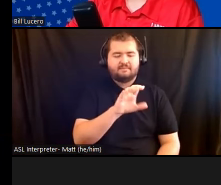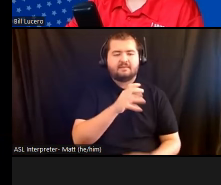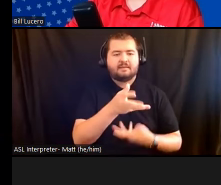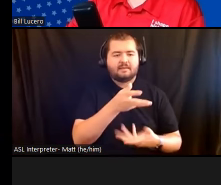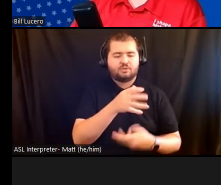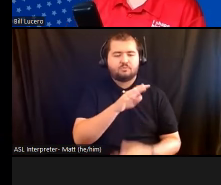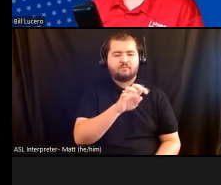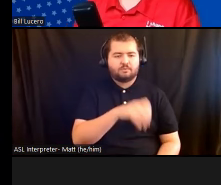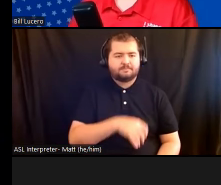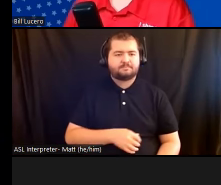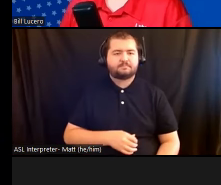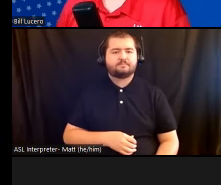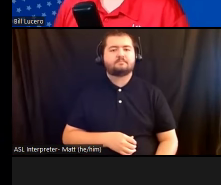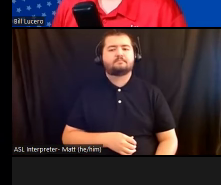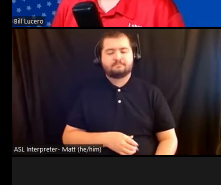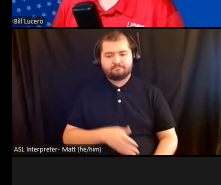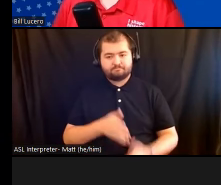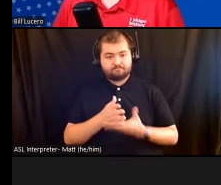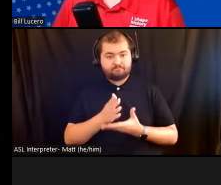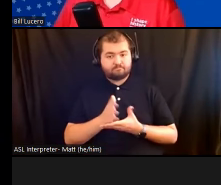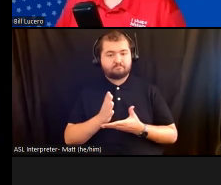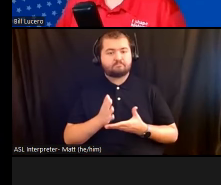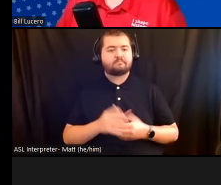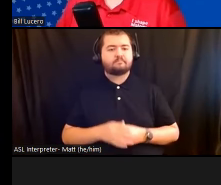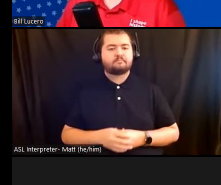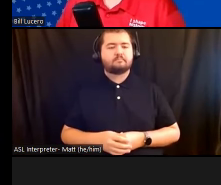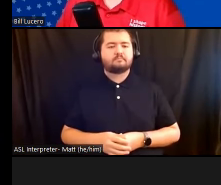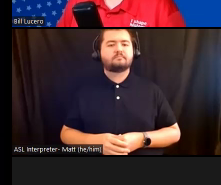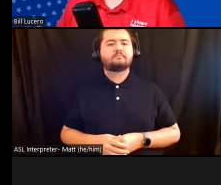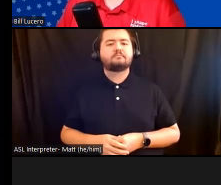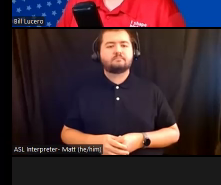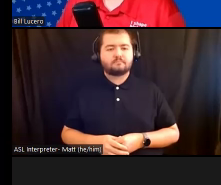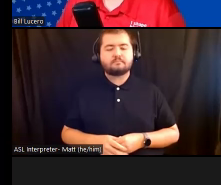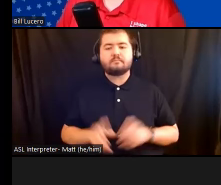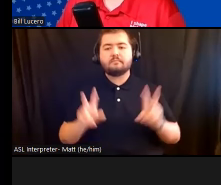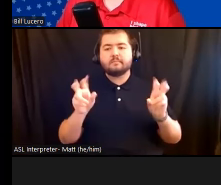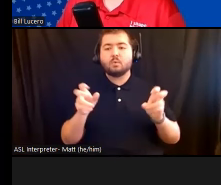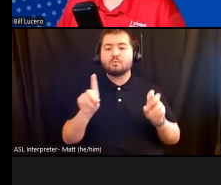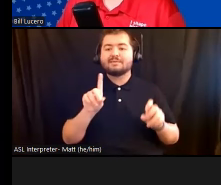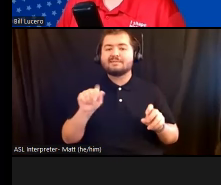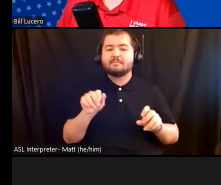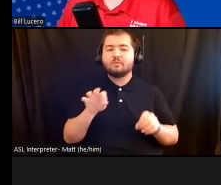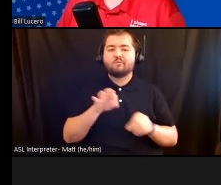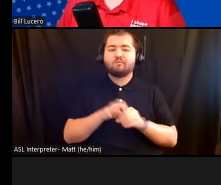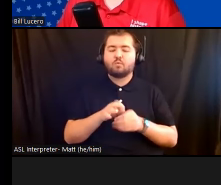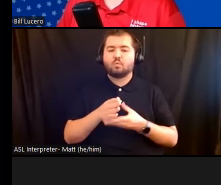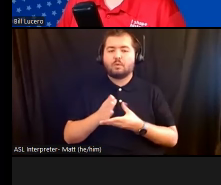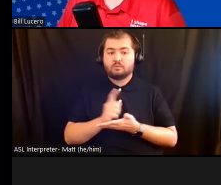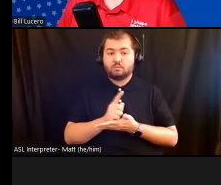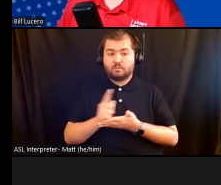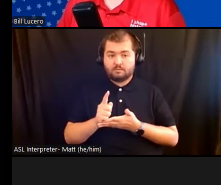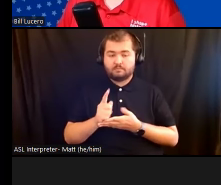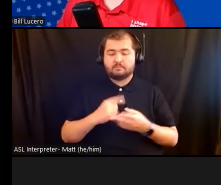for 400. All right, Bill, we'll go ahead and cover that. Yes, so Disability Voting Rights Week and